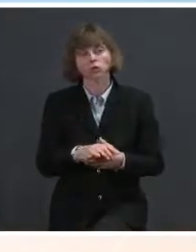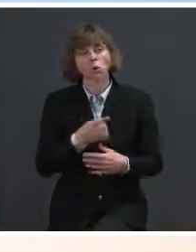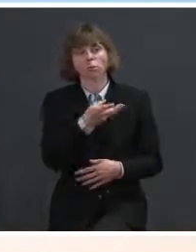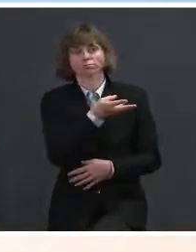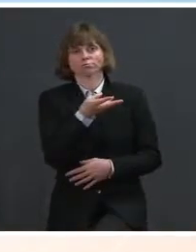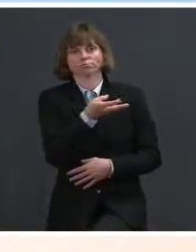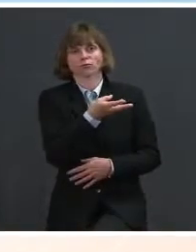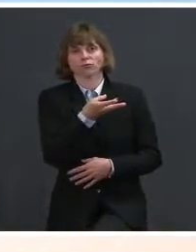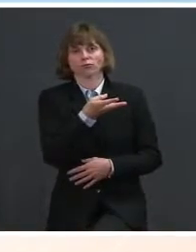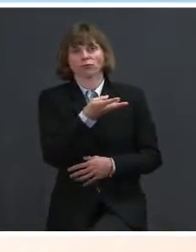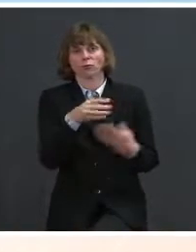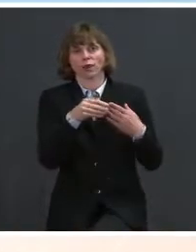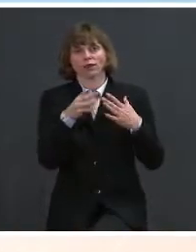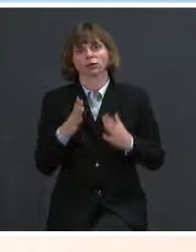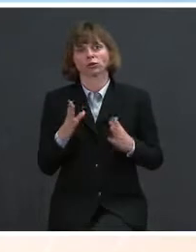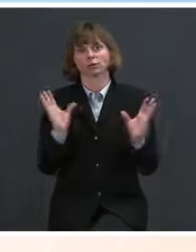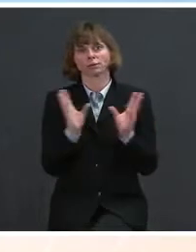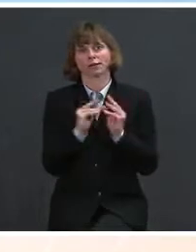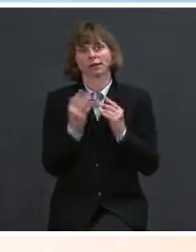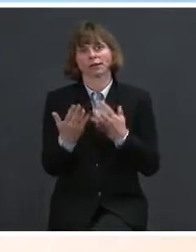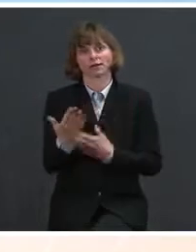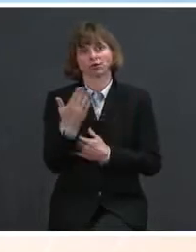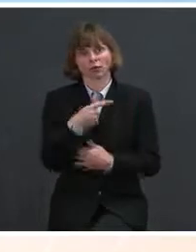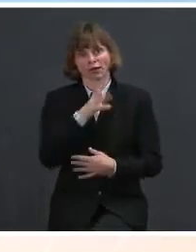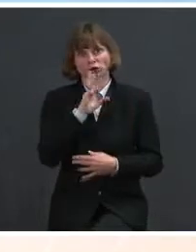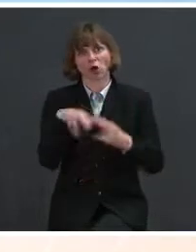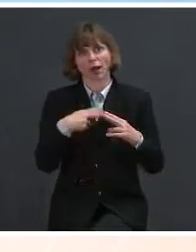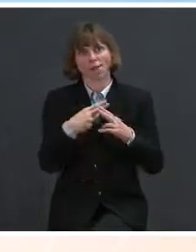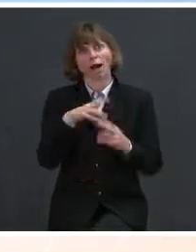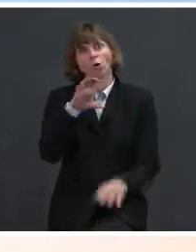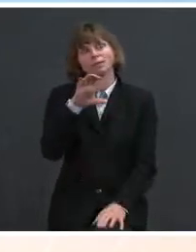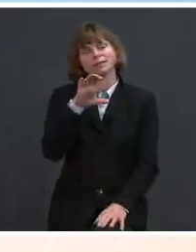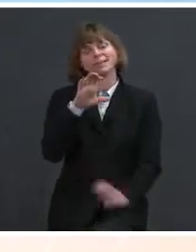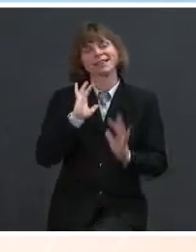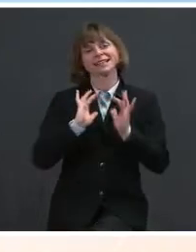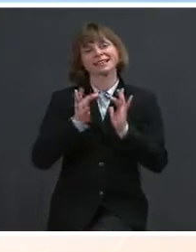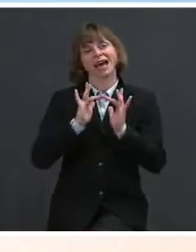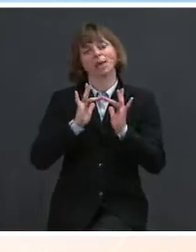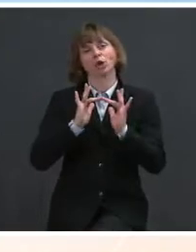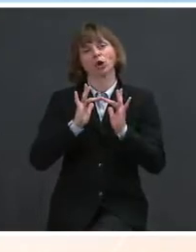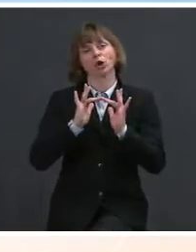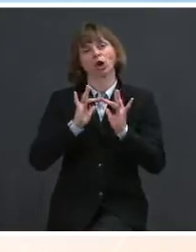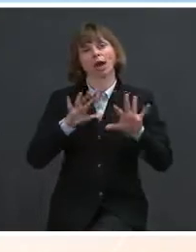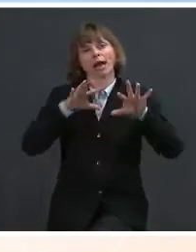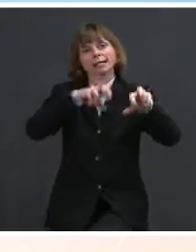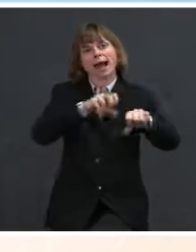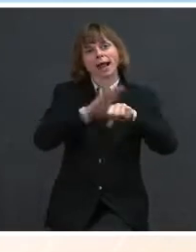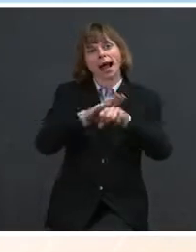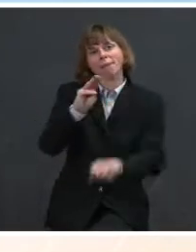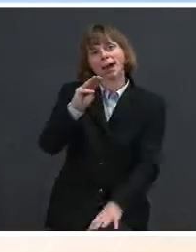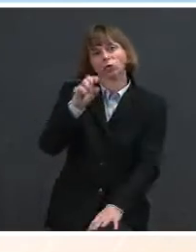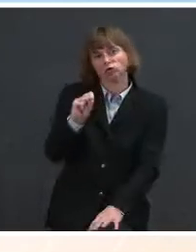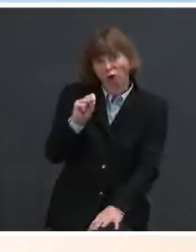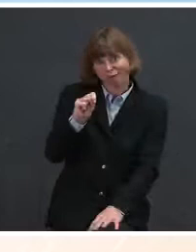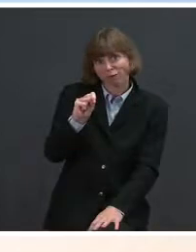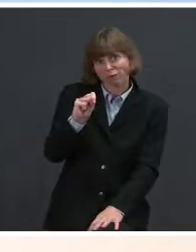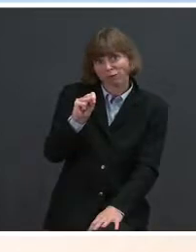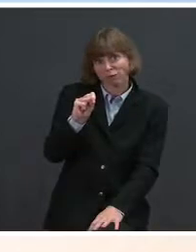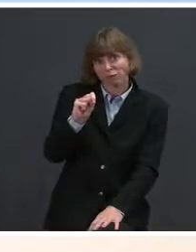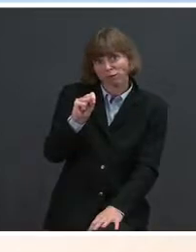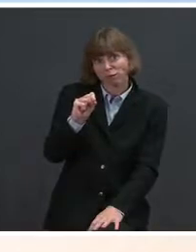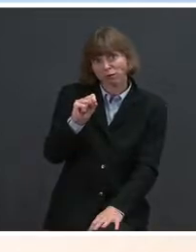the president and his counterparts discuss the cyber attack on the Microsoft exchange? And also, I'm also wondering if they discussed